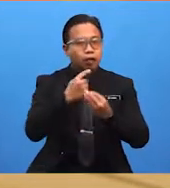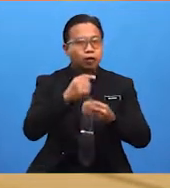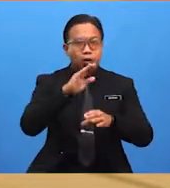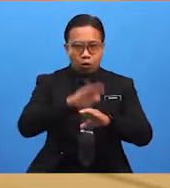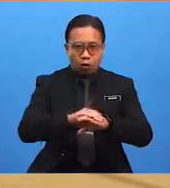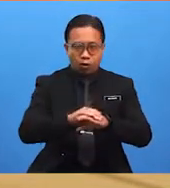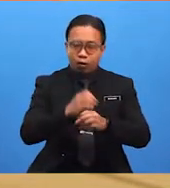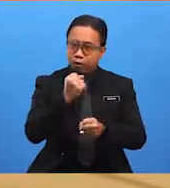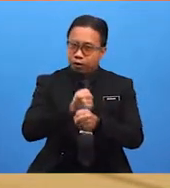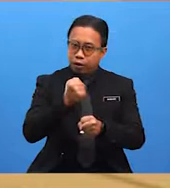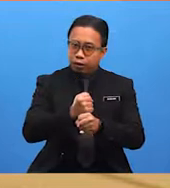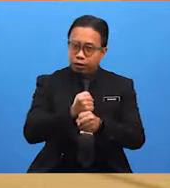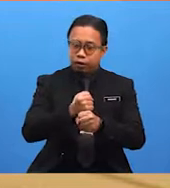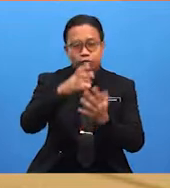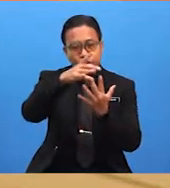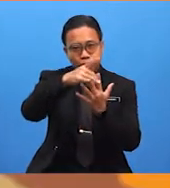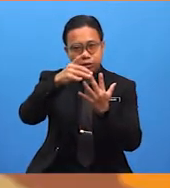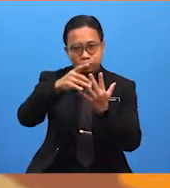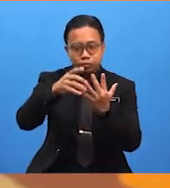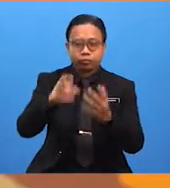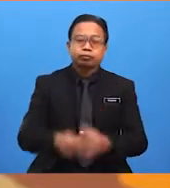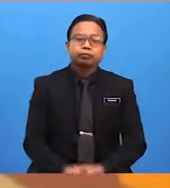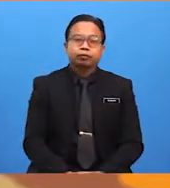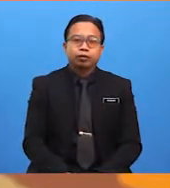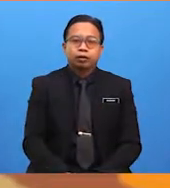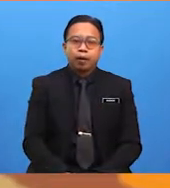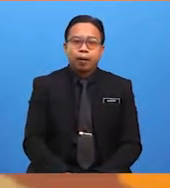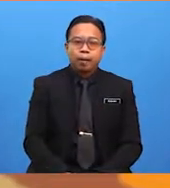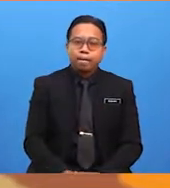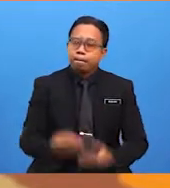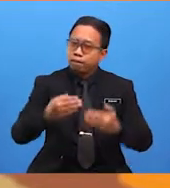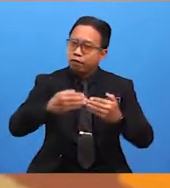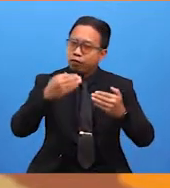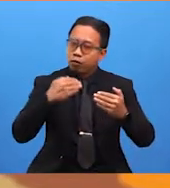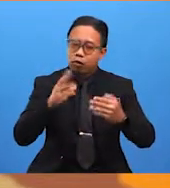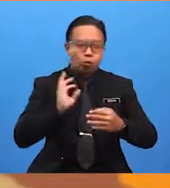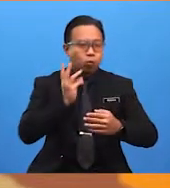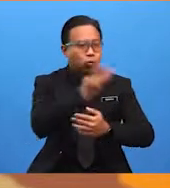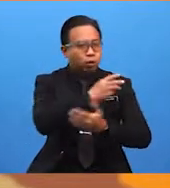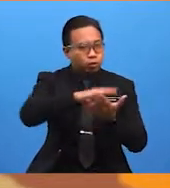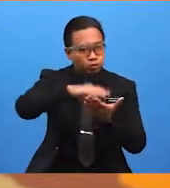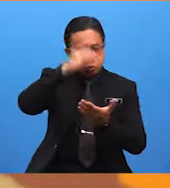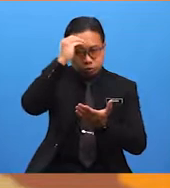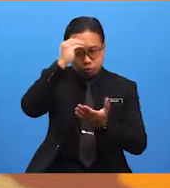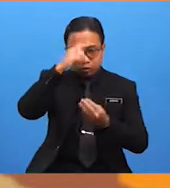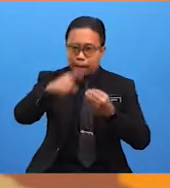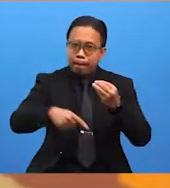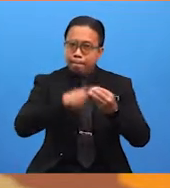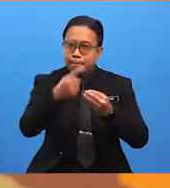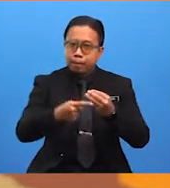on career choice. Before we explore the topic